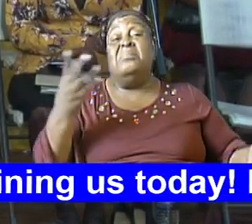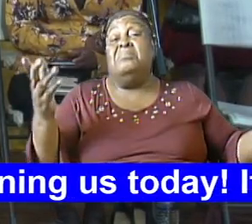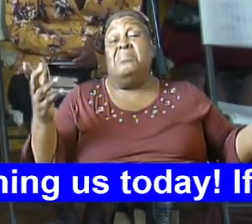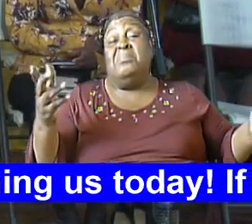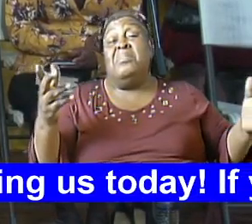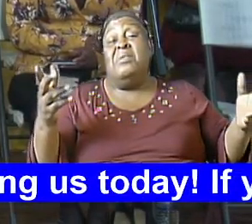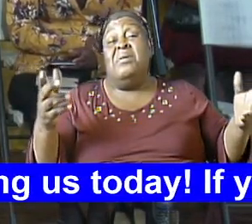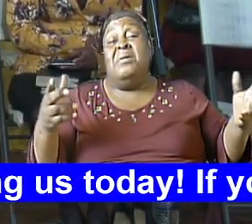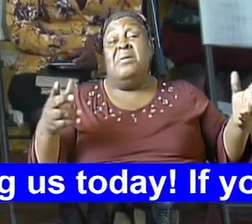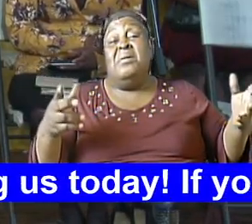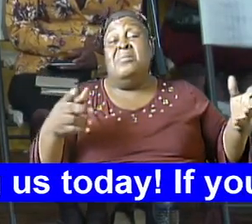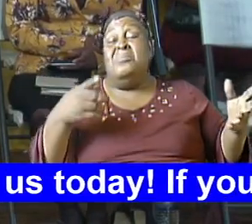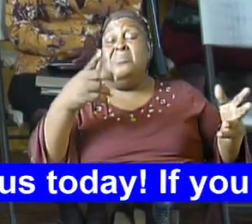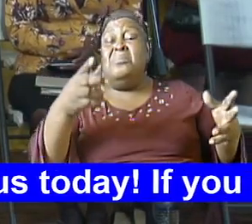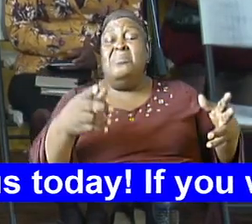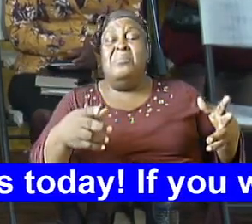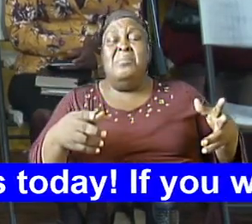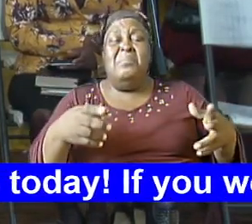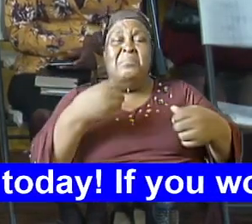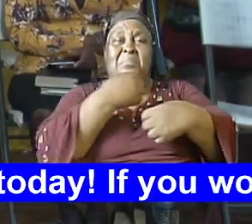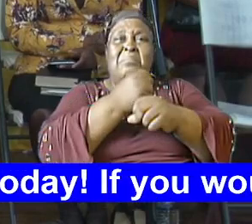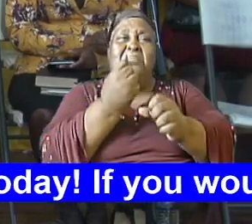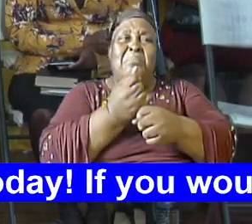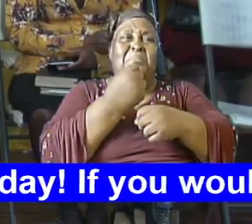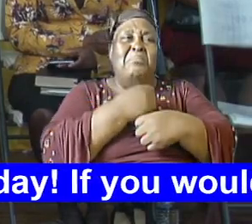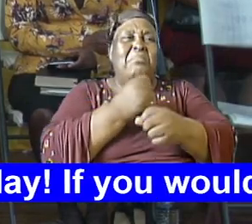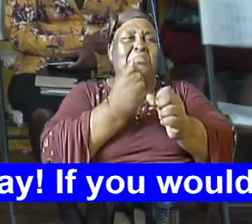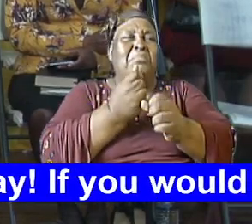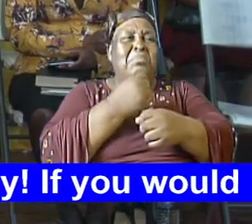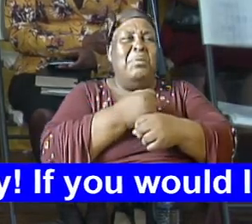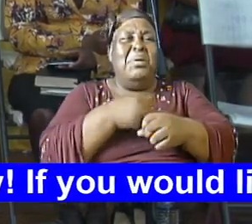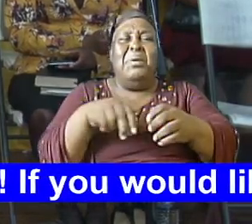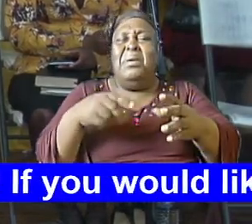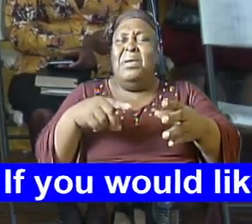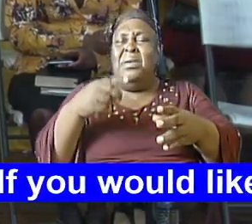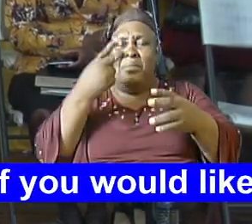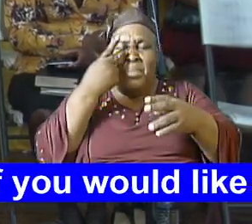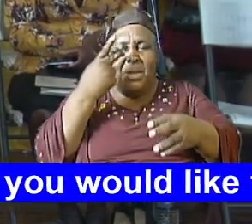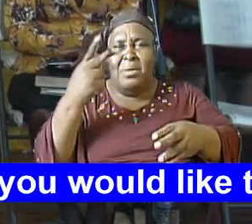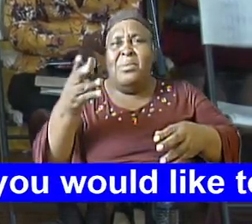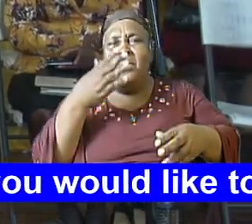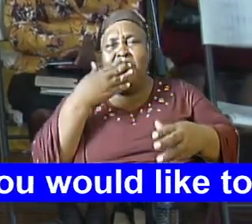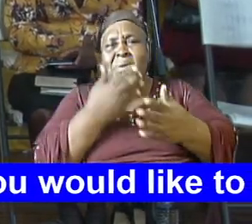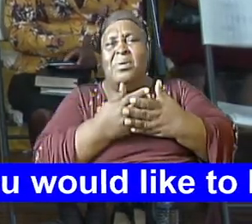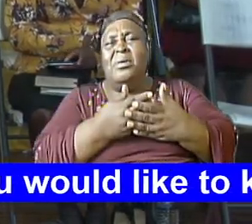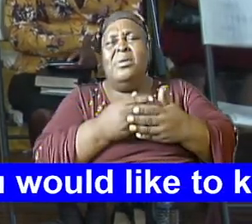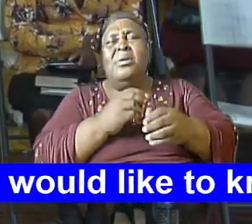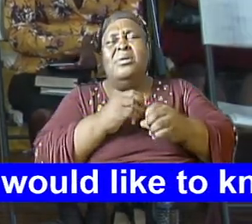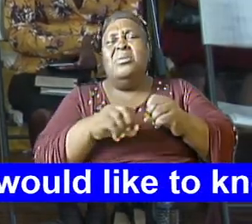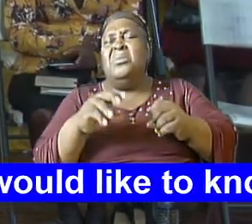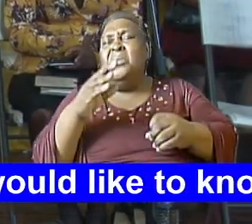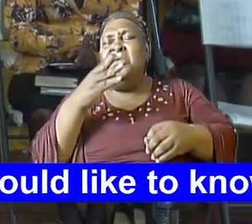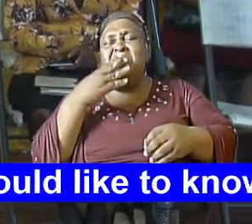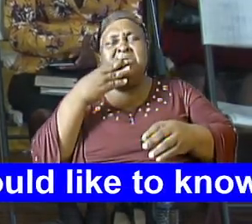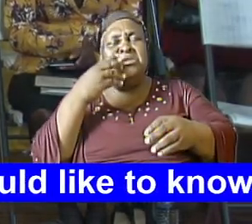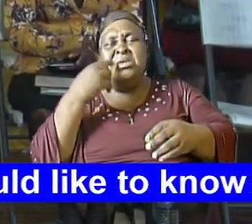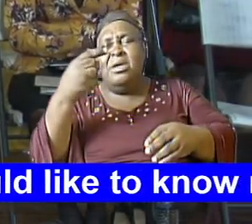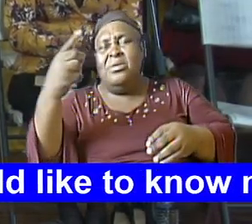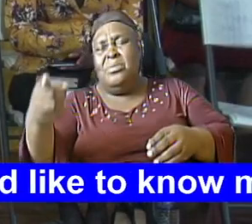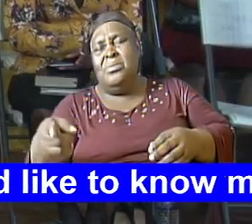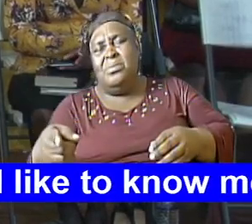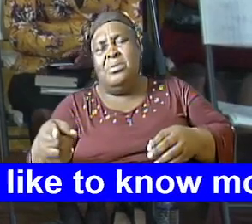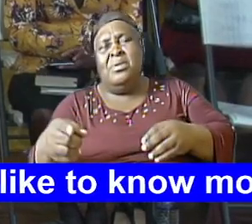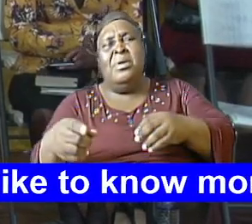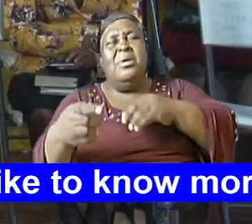was the campaign, make it look good. Right? But he doesn't tell you what happens after, the